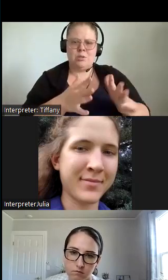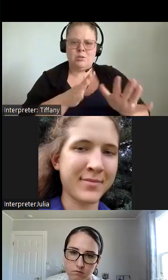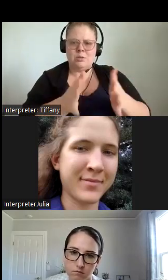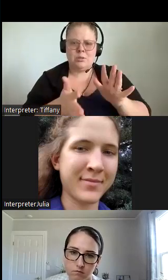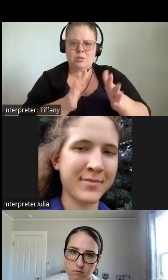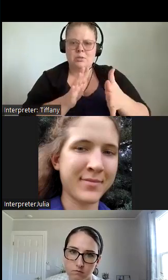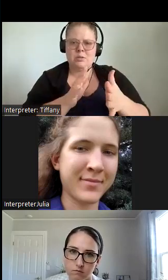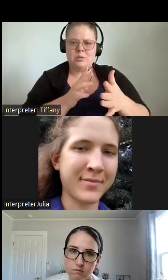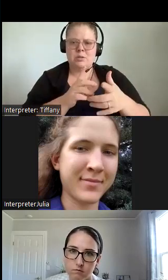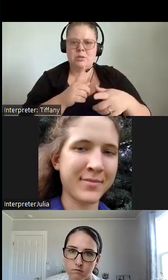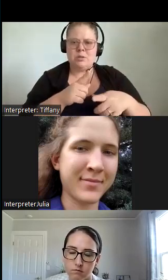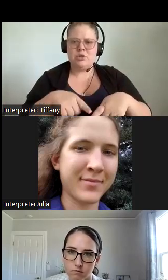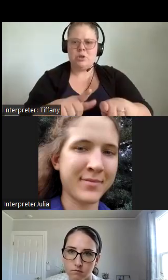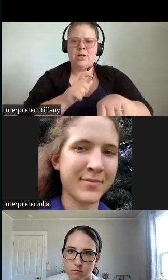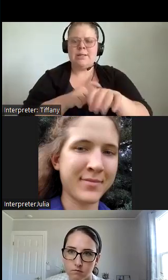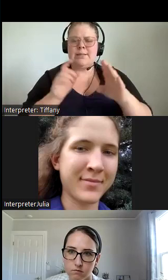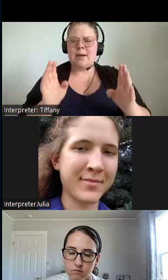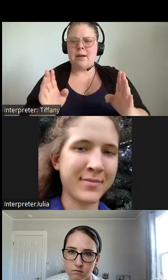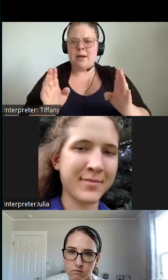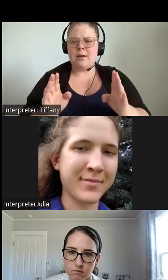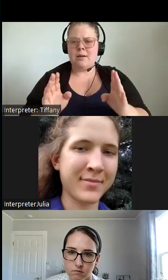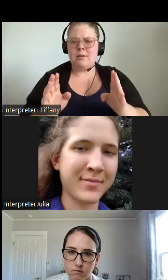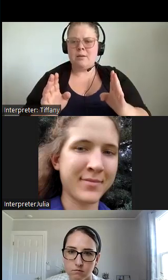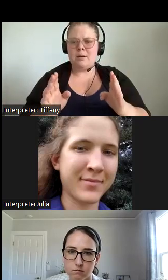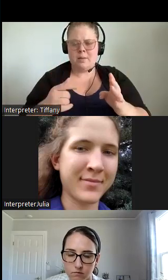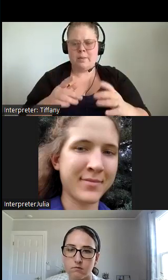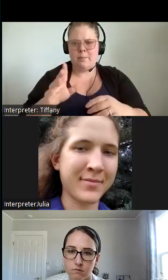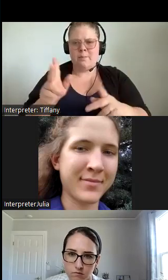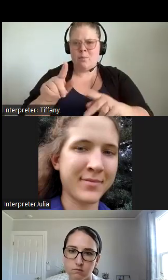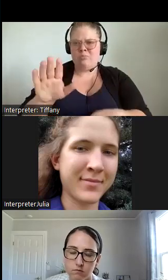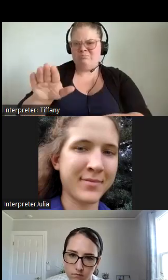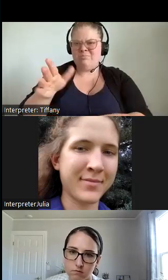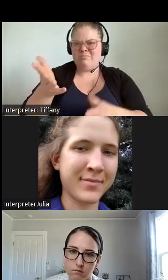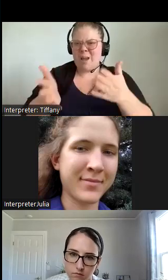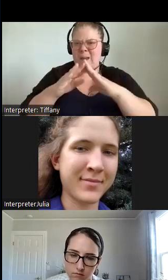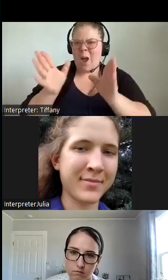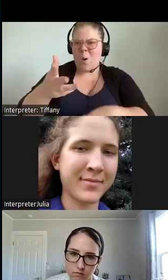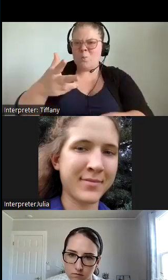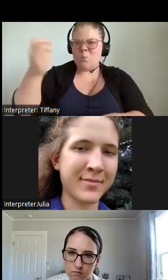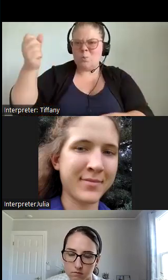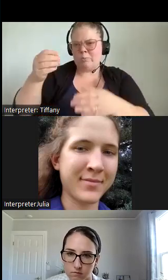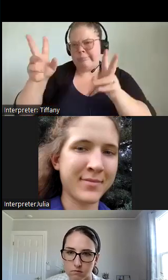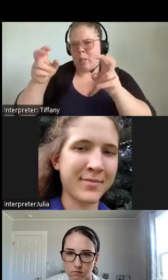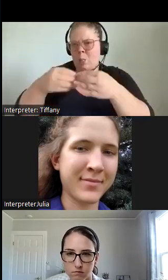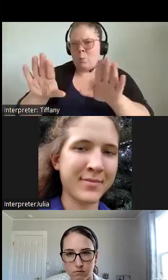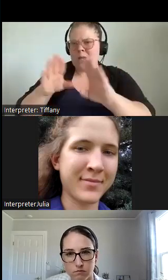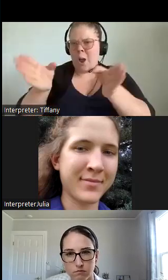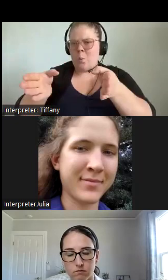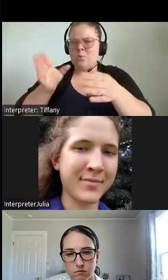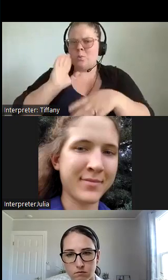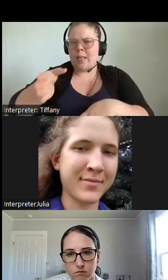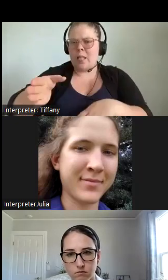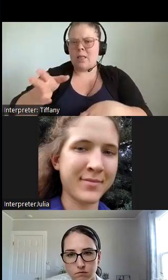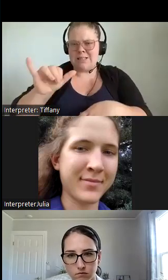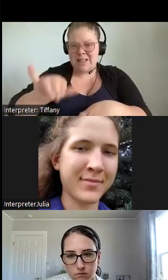And during a time period, I was threatened to lose my housing. Is that like covered in there?